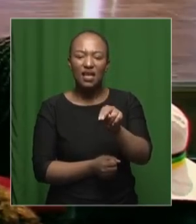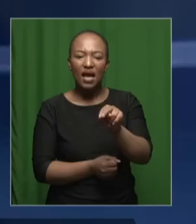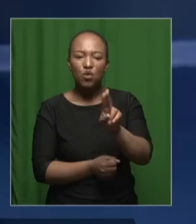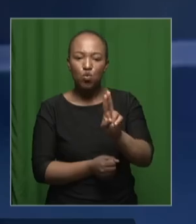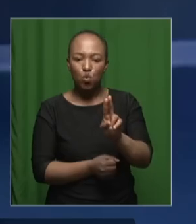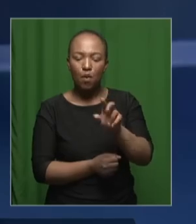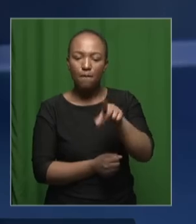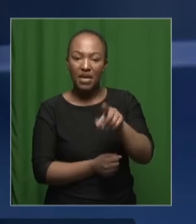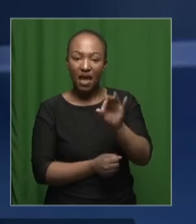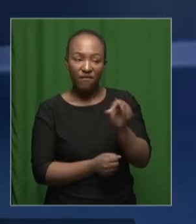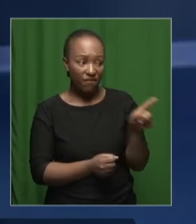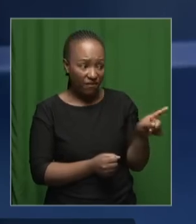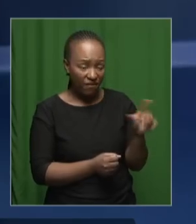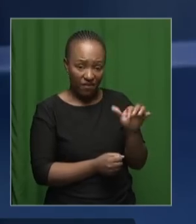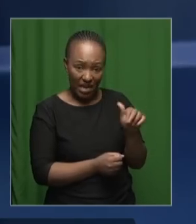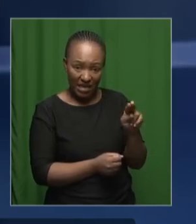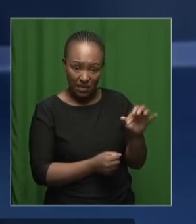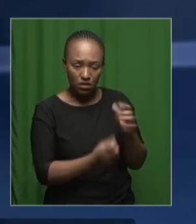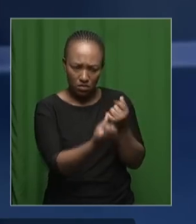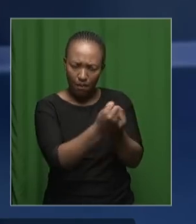these are the people